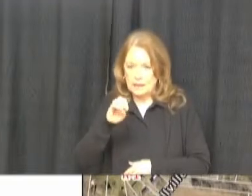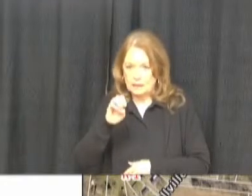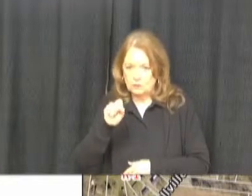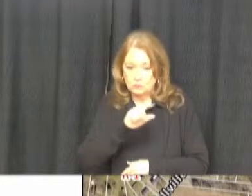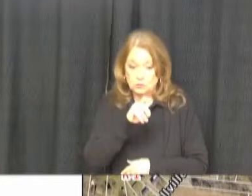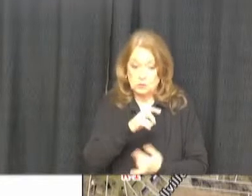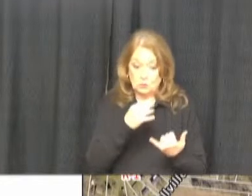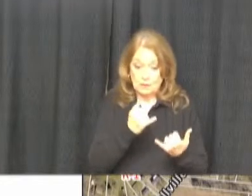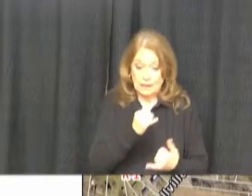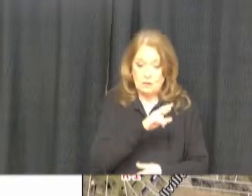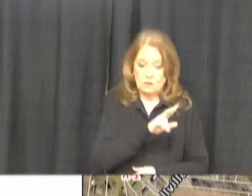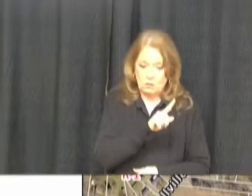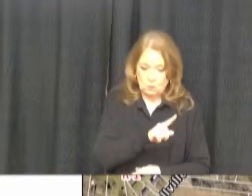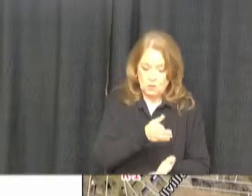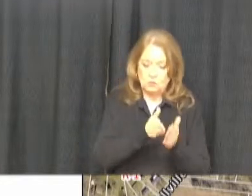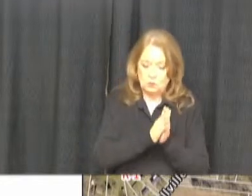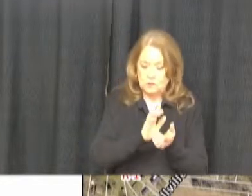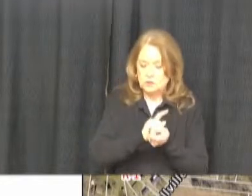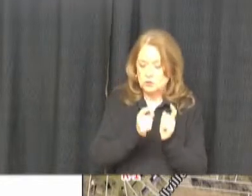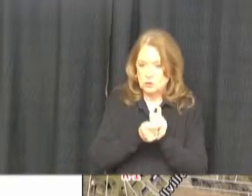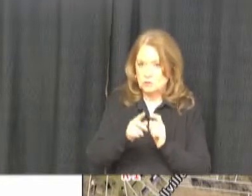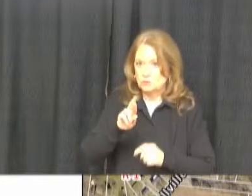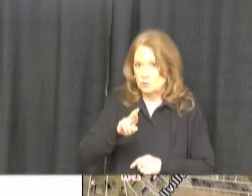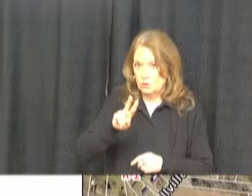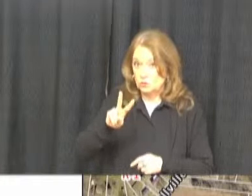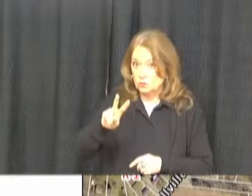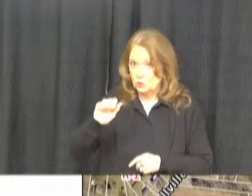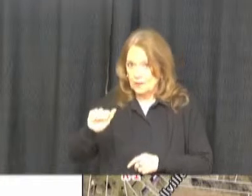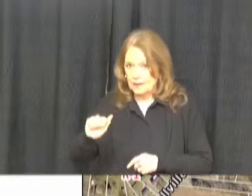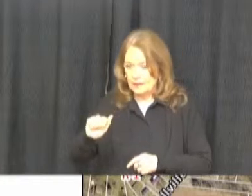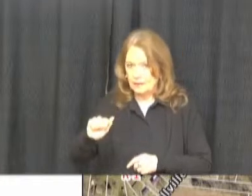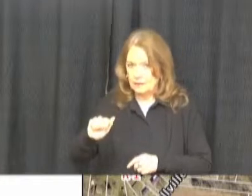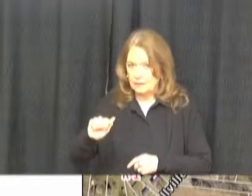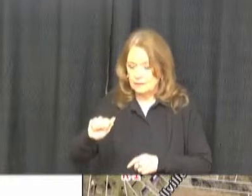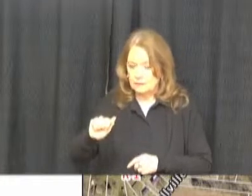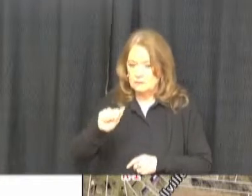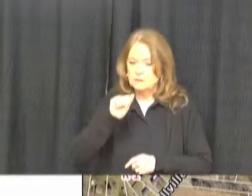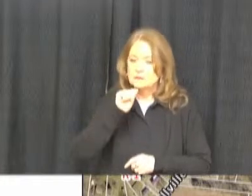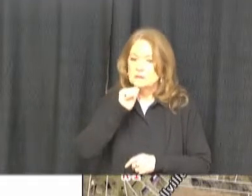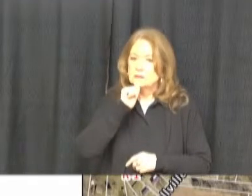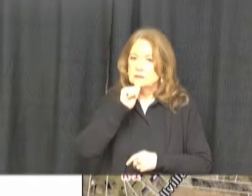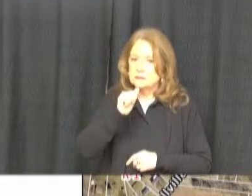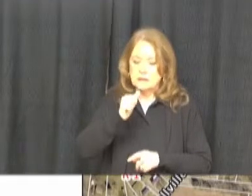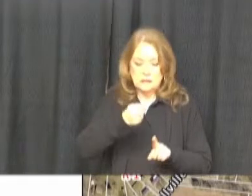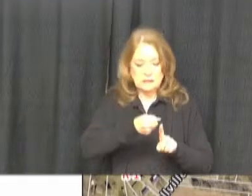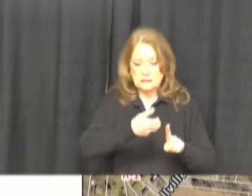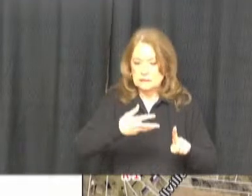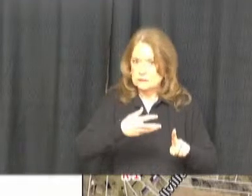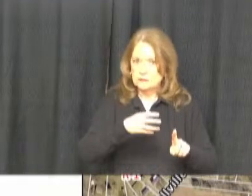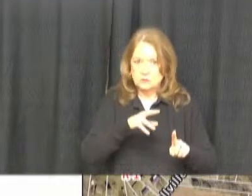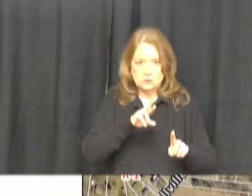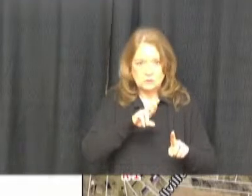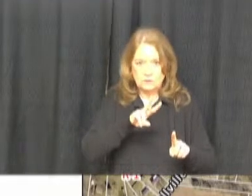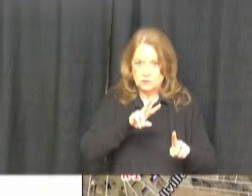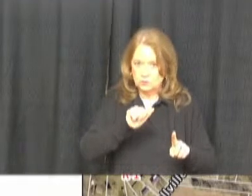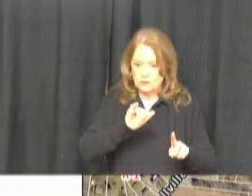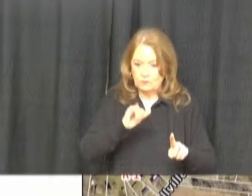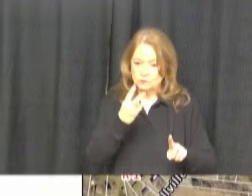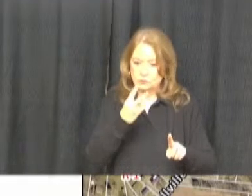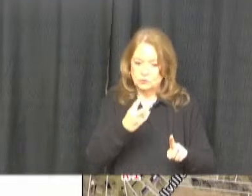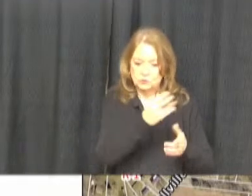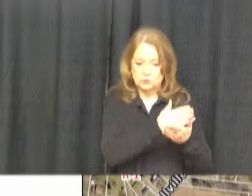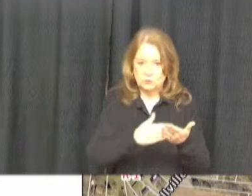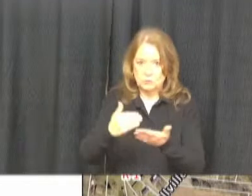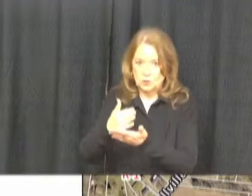zoned R1, and requesting to go to R2A. It is not an extension of the R2A. These are 2 parcels at